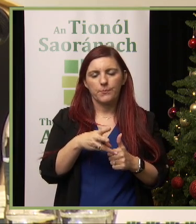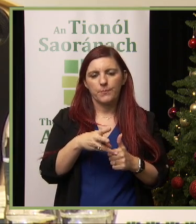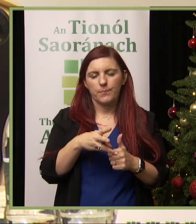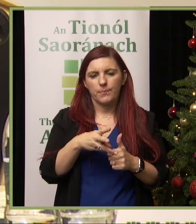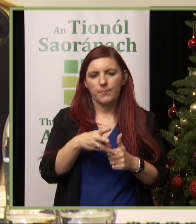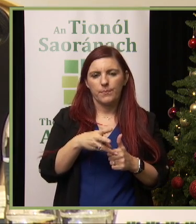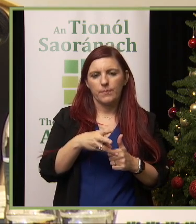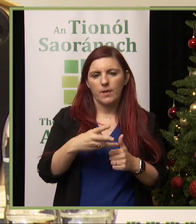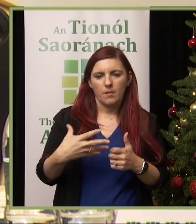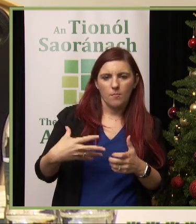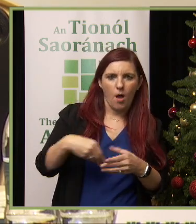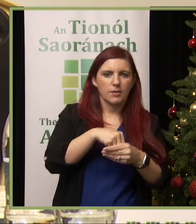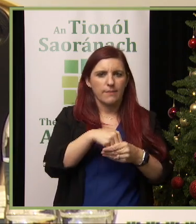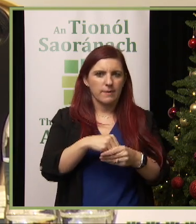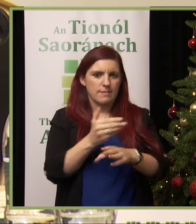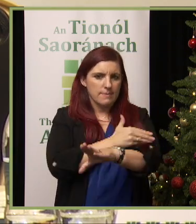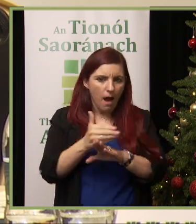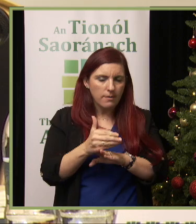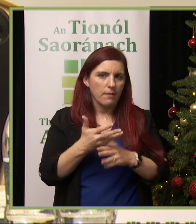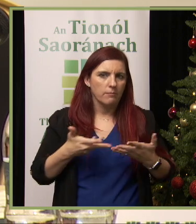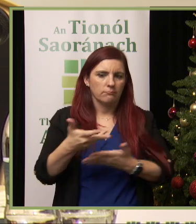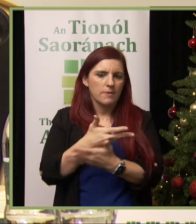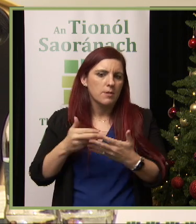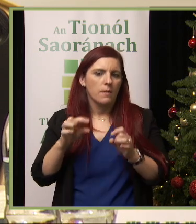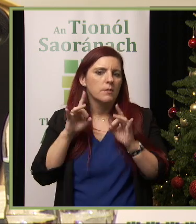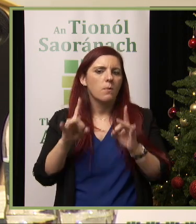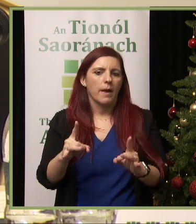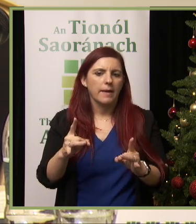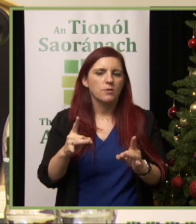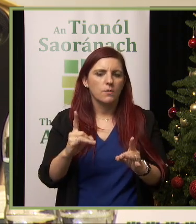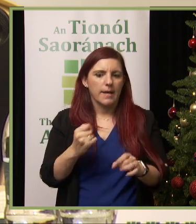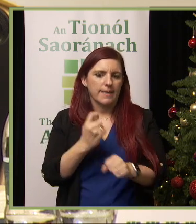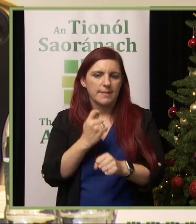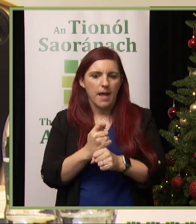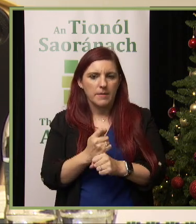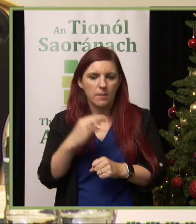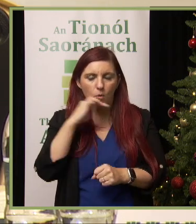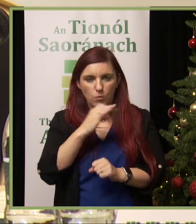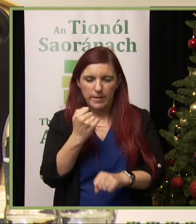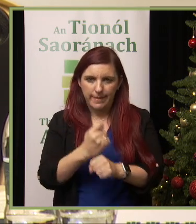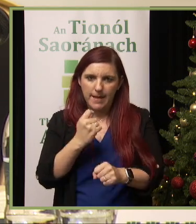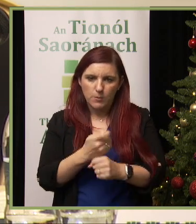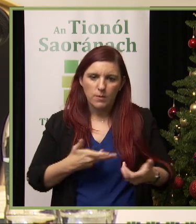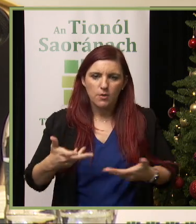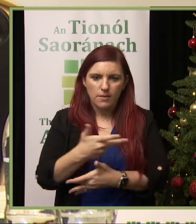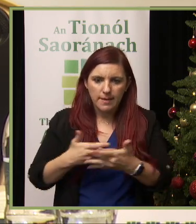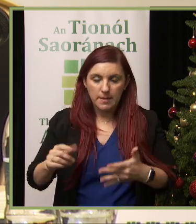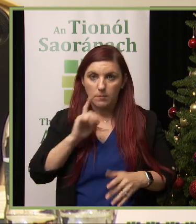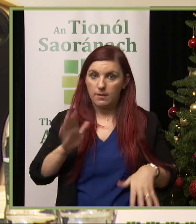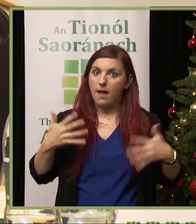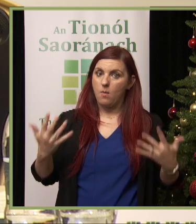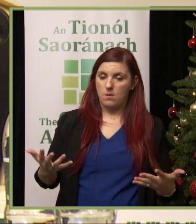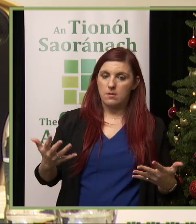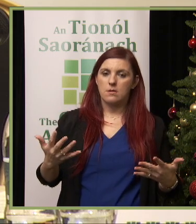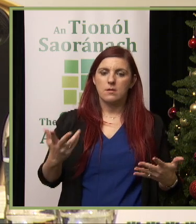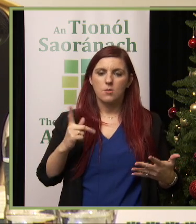the front and center ones. So it's okay to have spent the time on them. It's important. With that now,